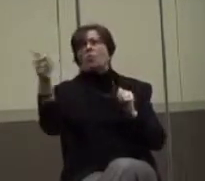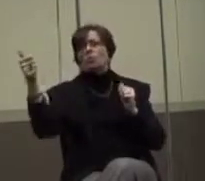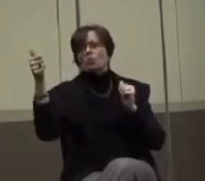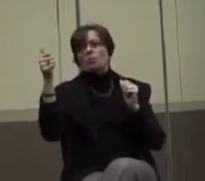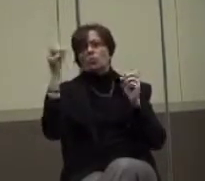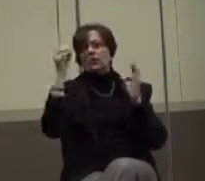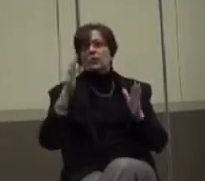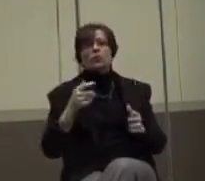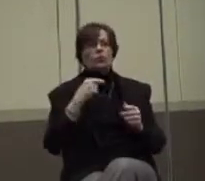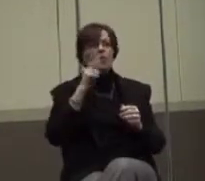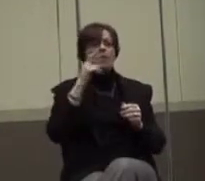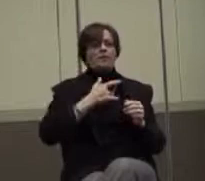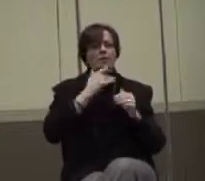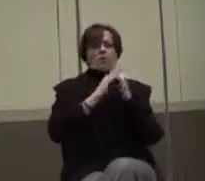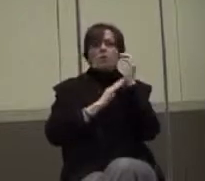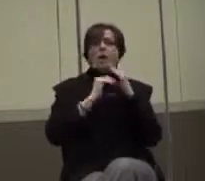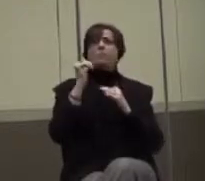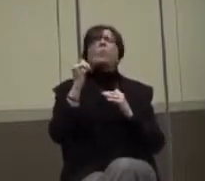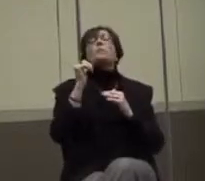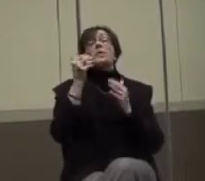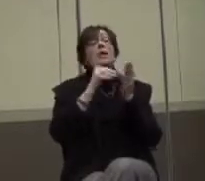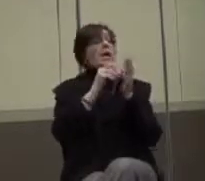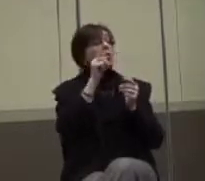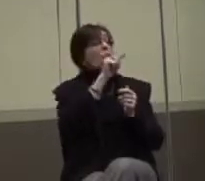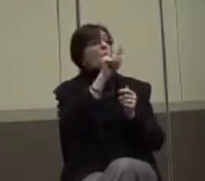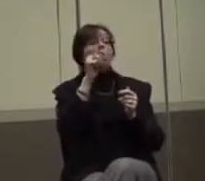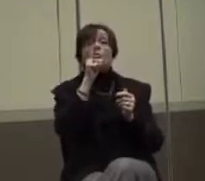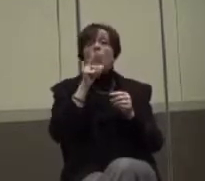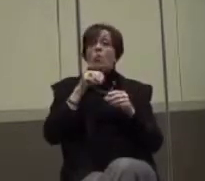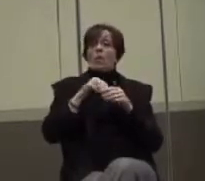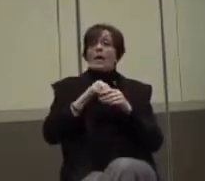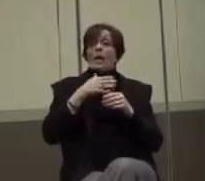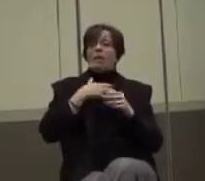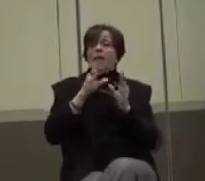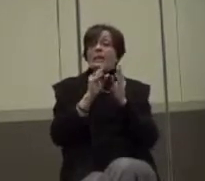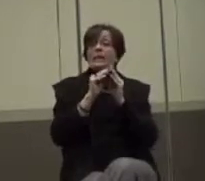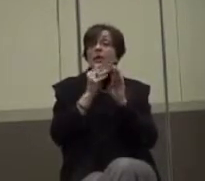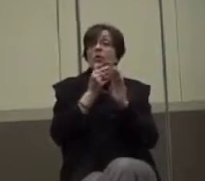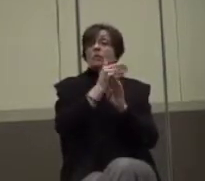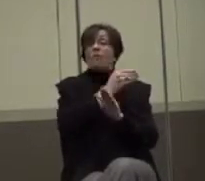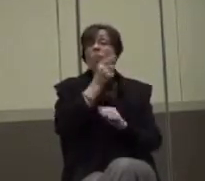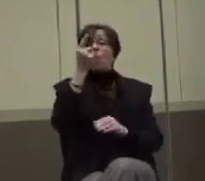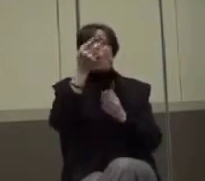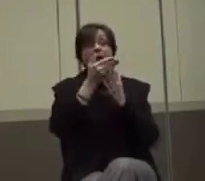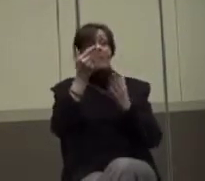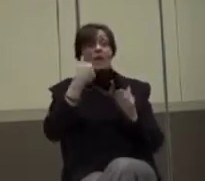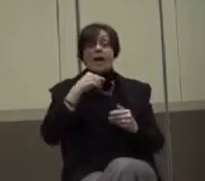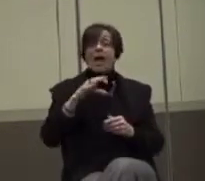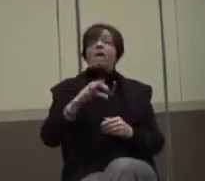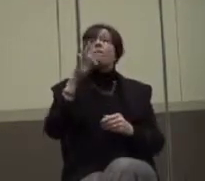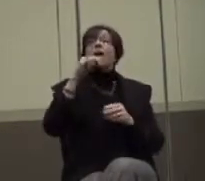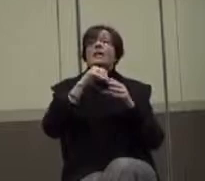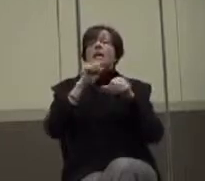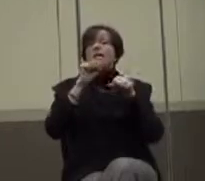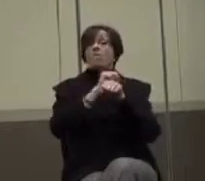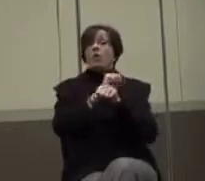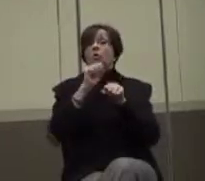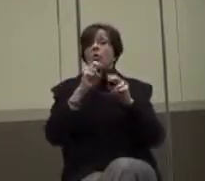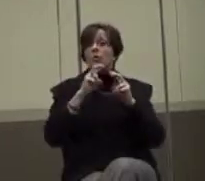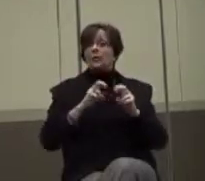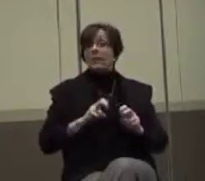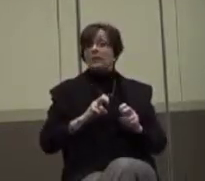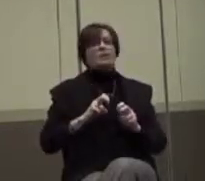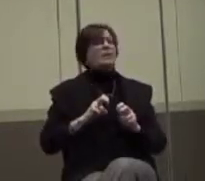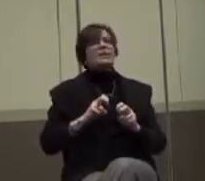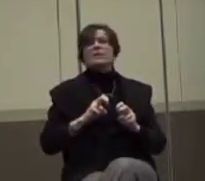comfortable and again, those of you that have been in my sessions before, one of the things that I find in functional assessments It is not for